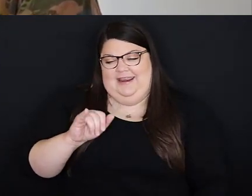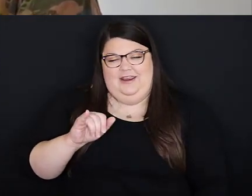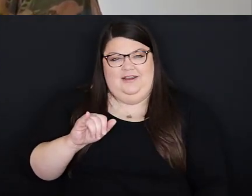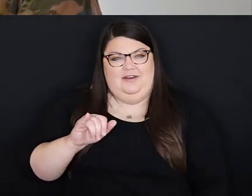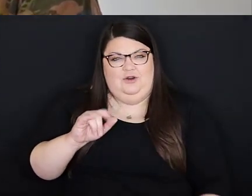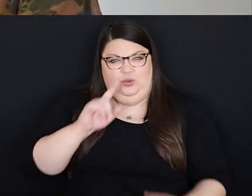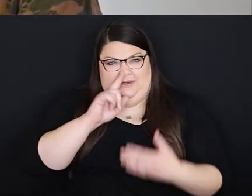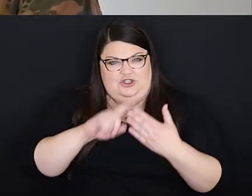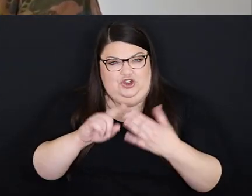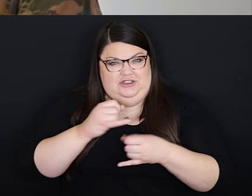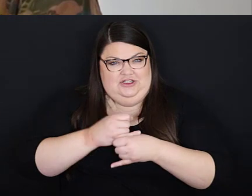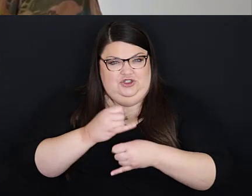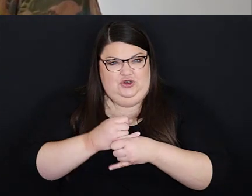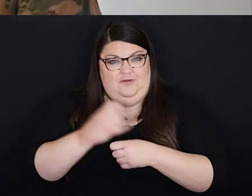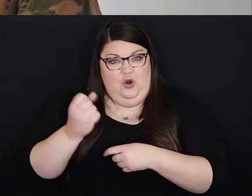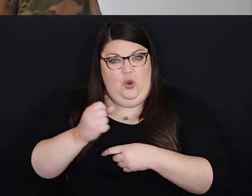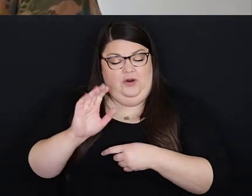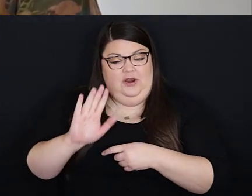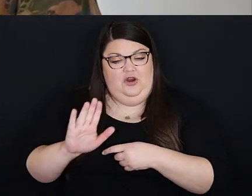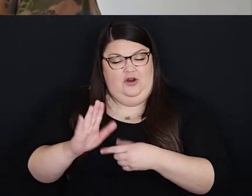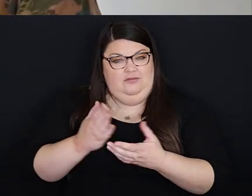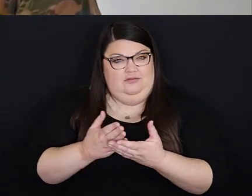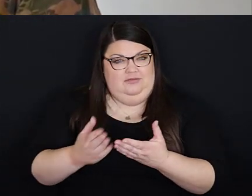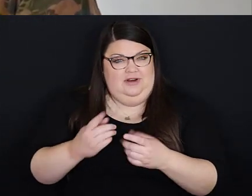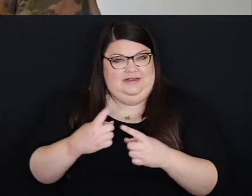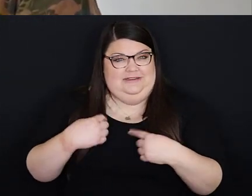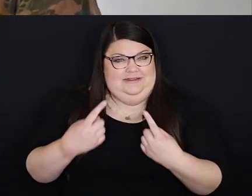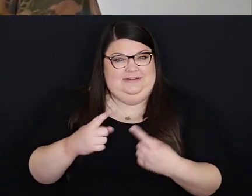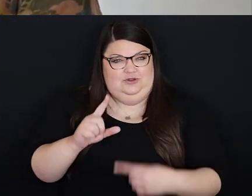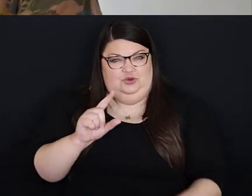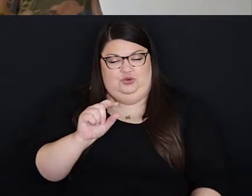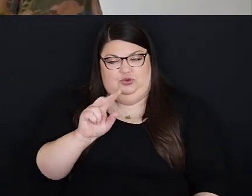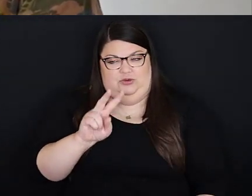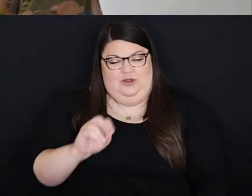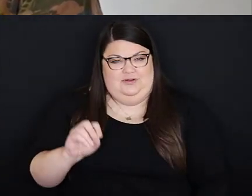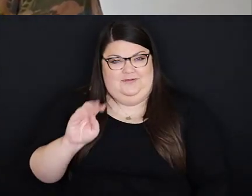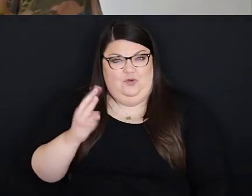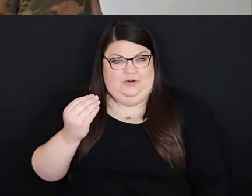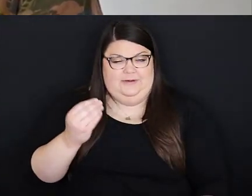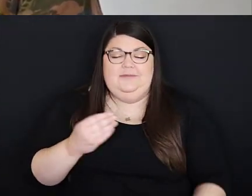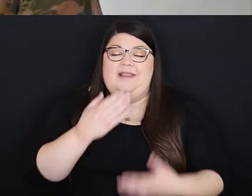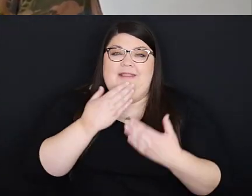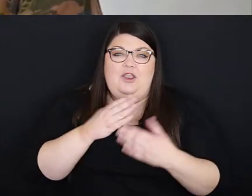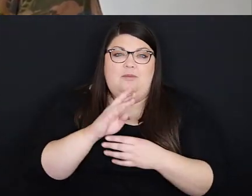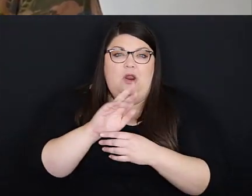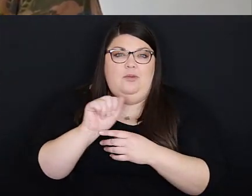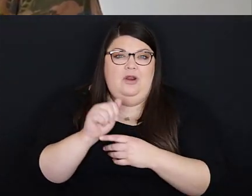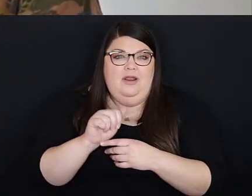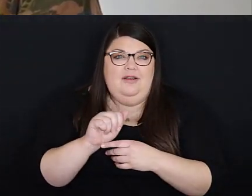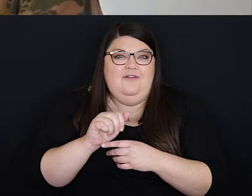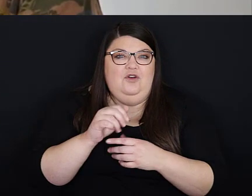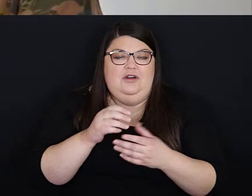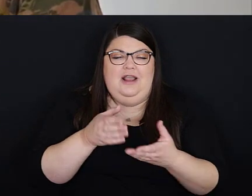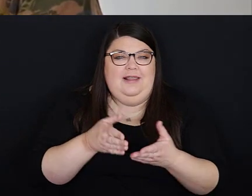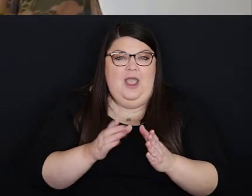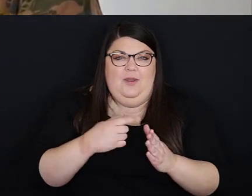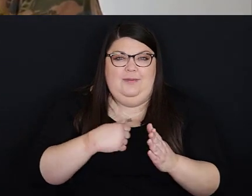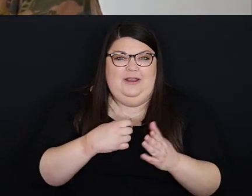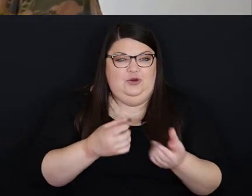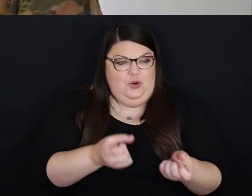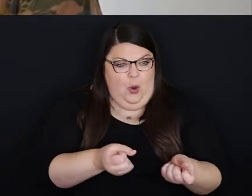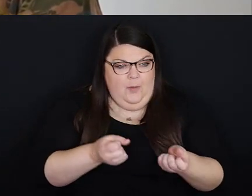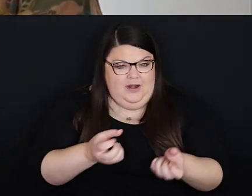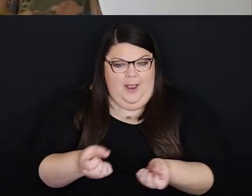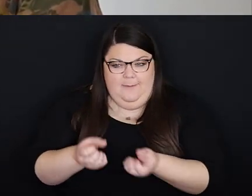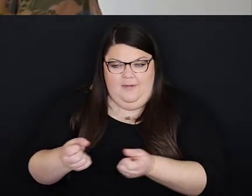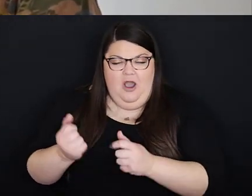archives since 2014. And I thank you, Barbara, for allowing me to open every drawer and box in